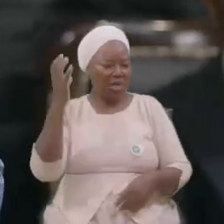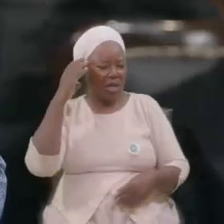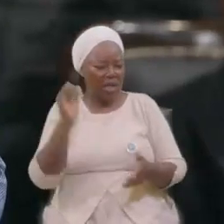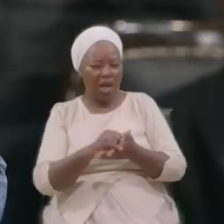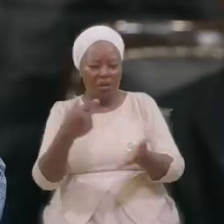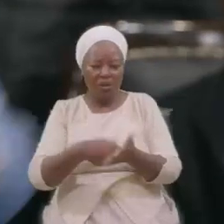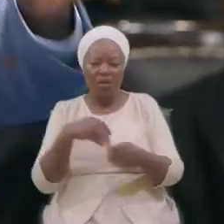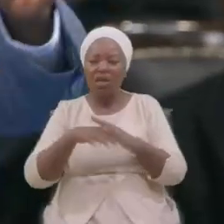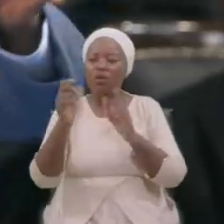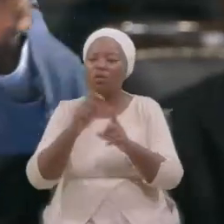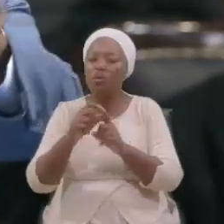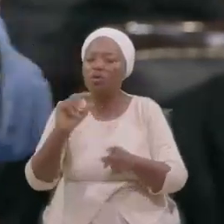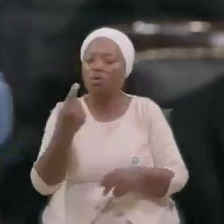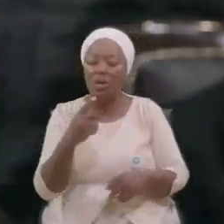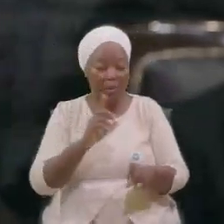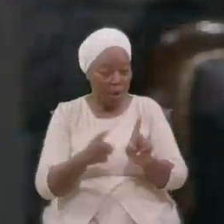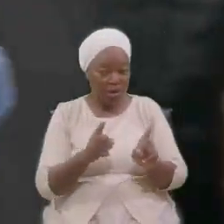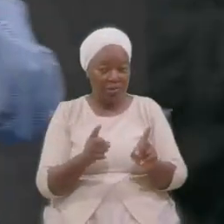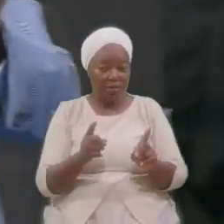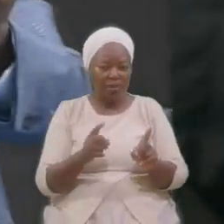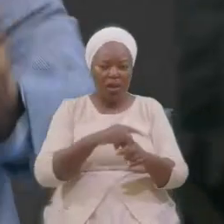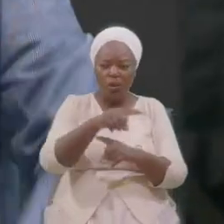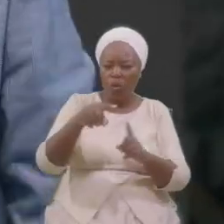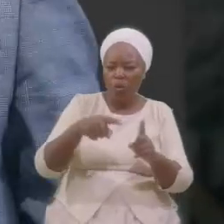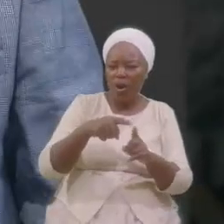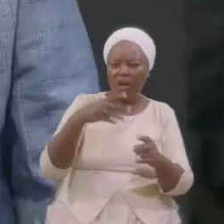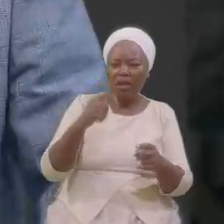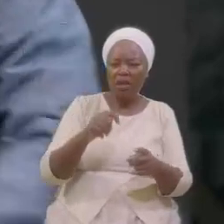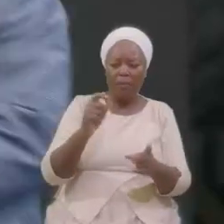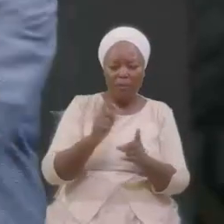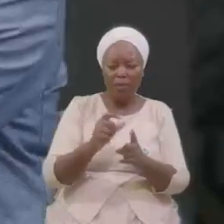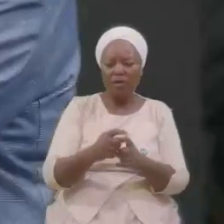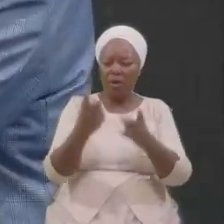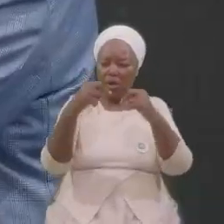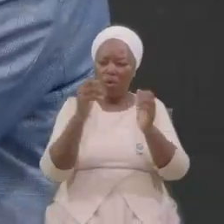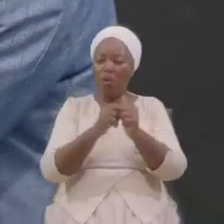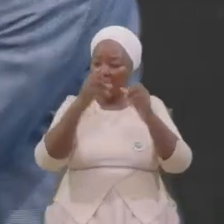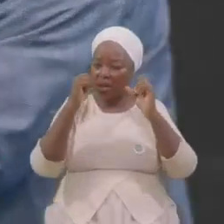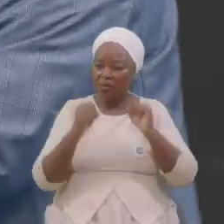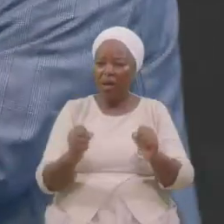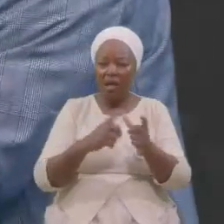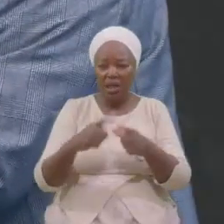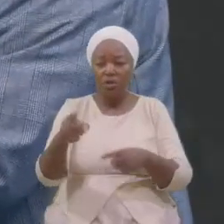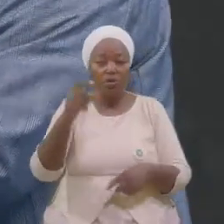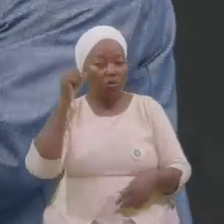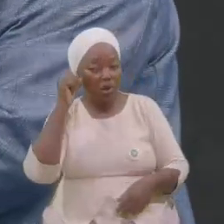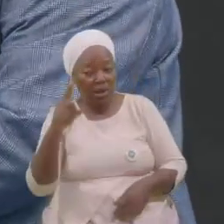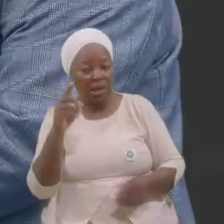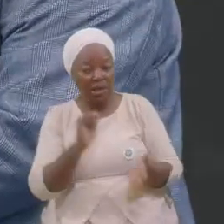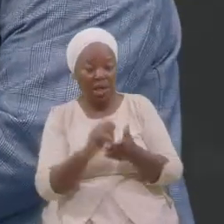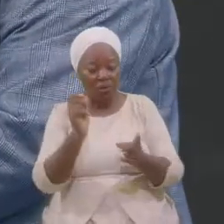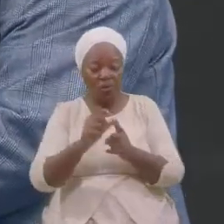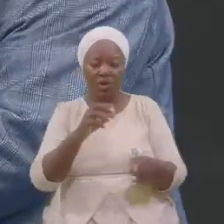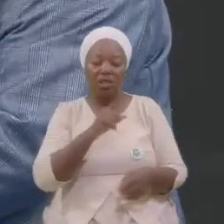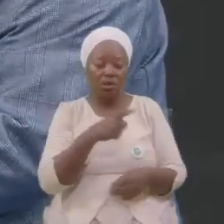word only. But when it comes with power, and you understand that word is talking about